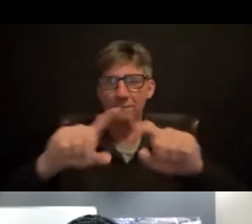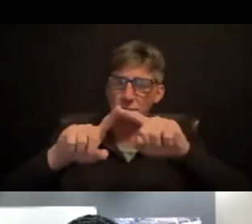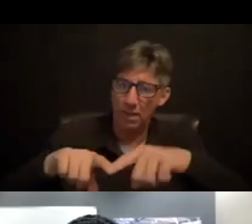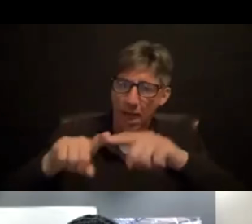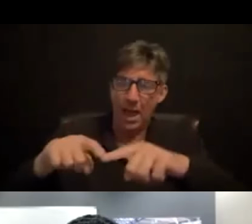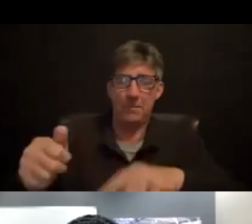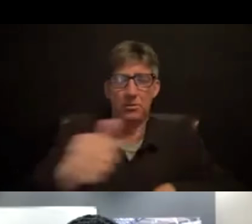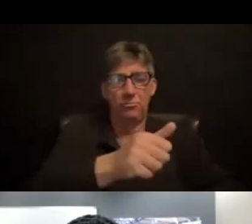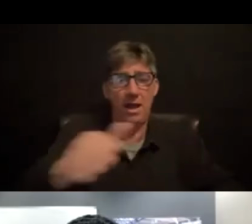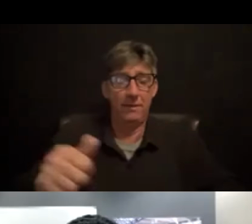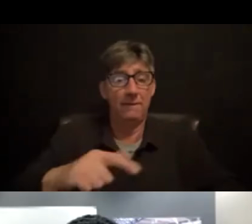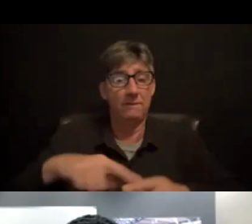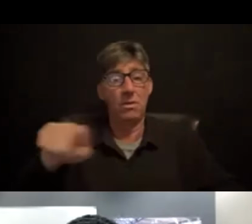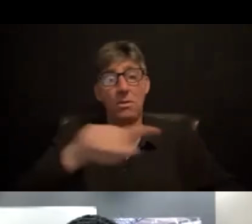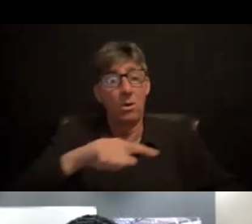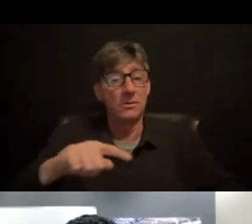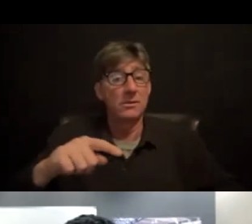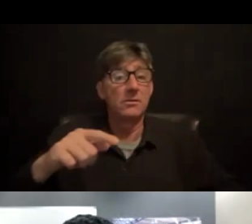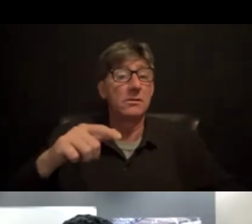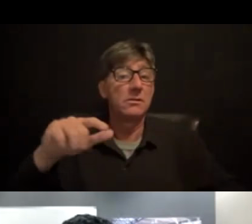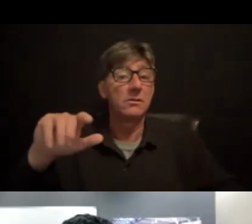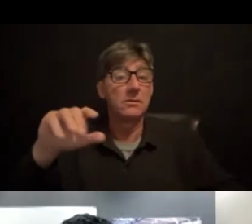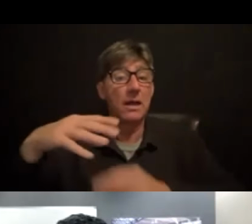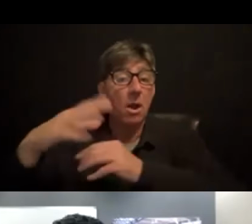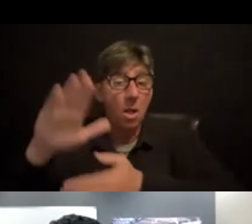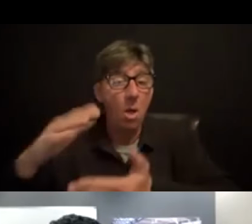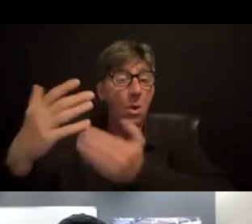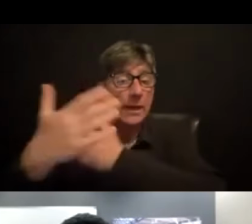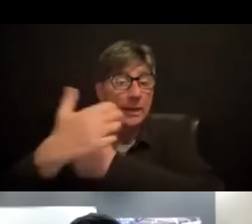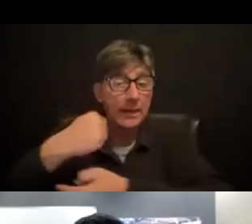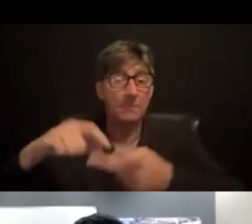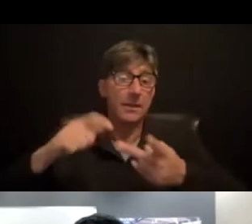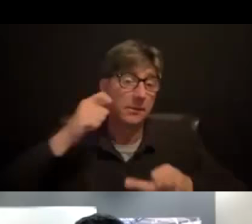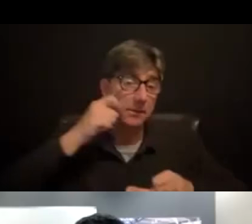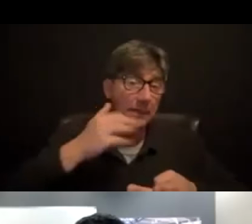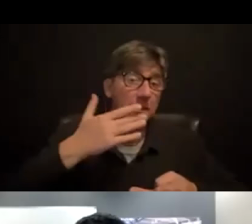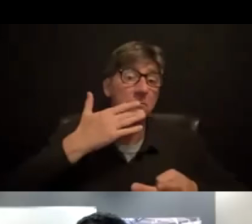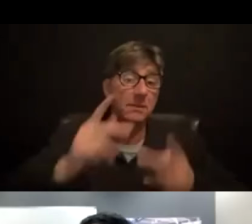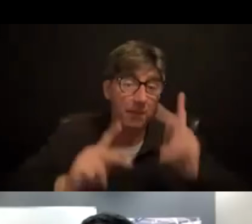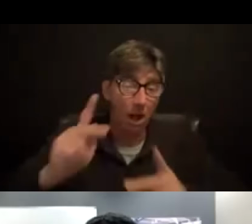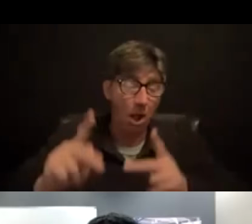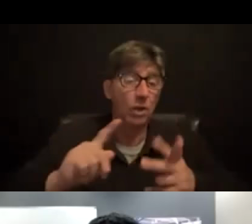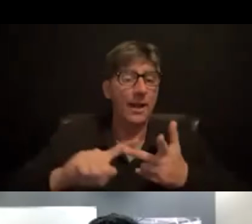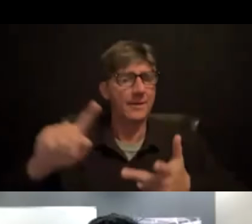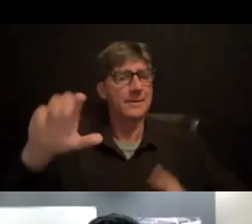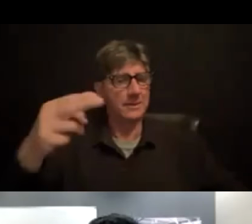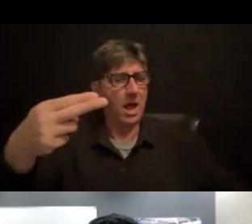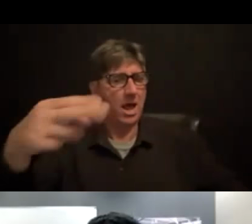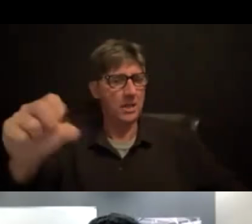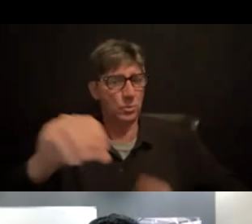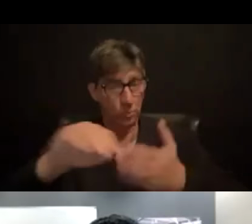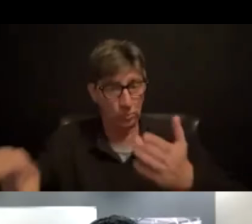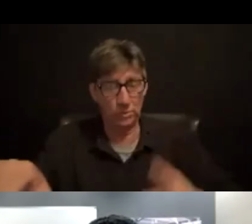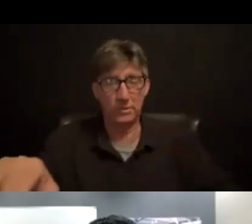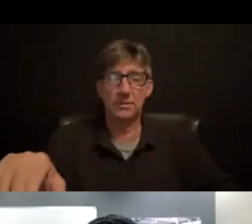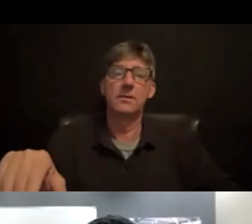communities in Cambridge, and very specifically to the students at CRLS. So we hope to continue as Cambridge staff the conversation with you all,